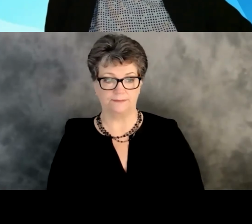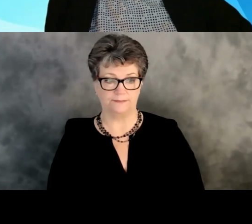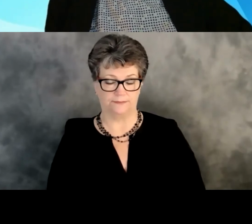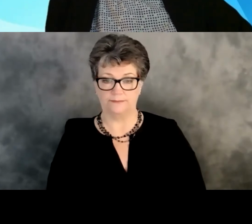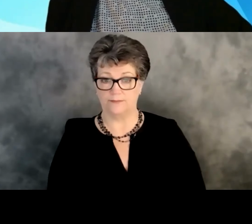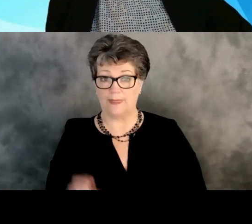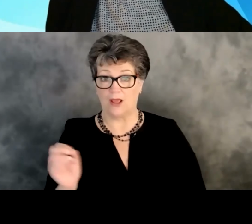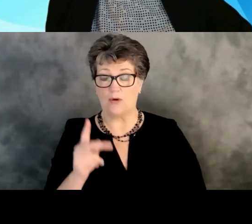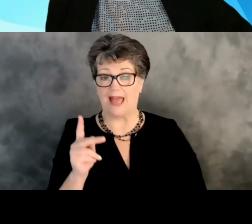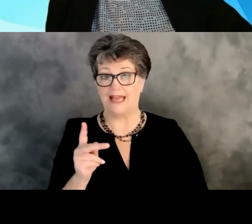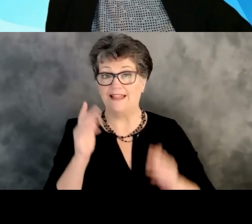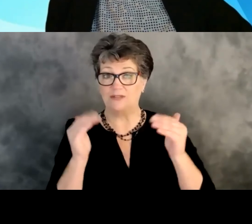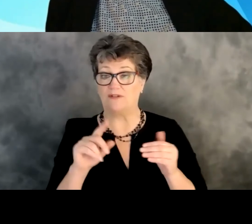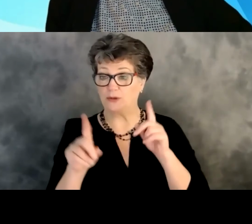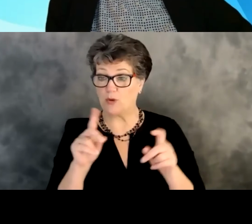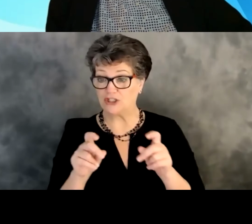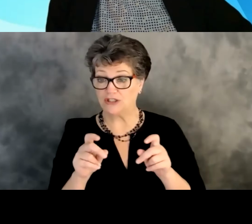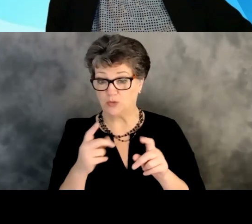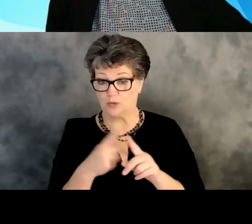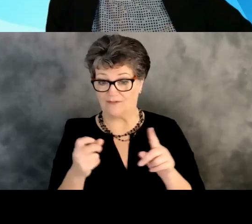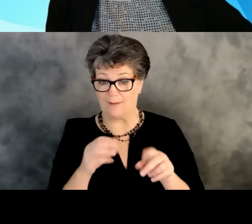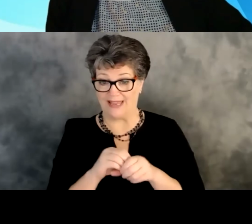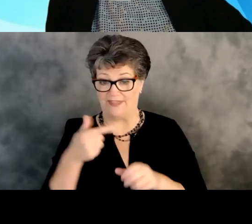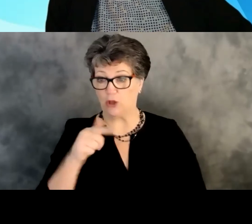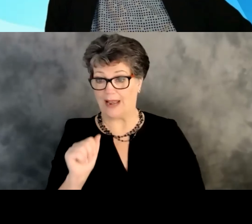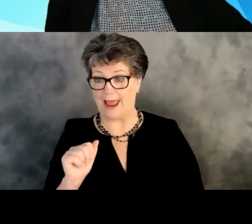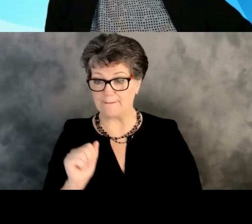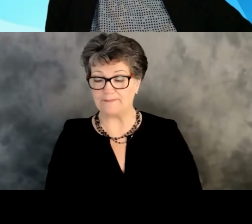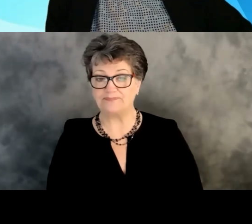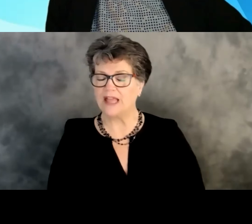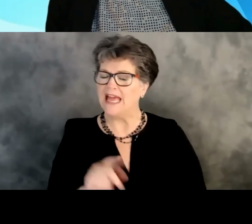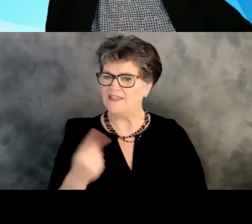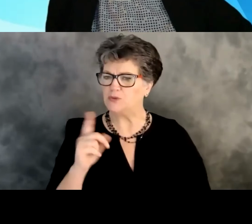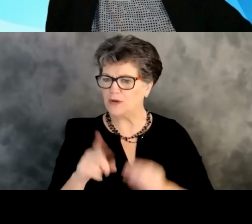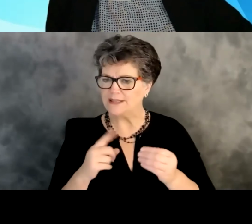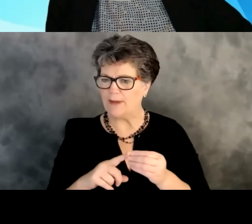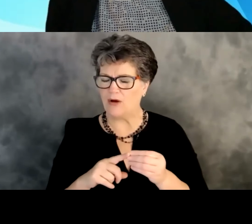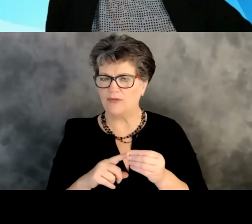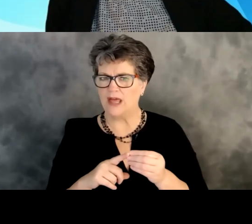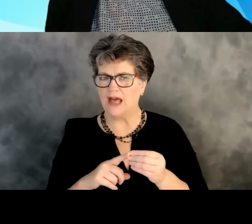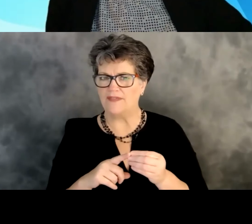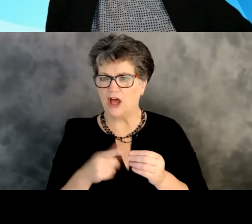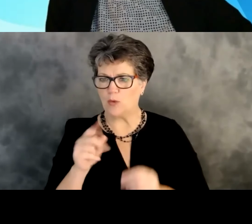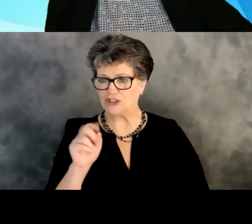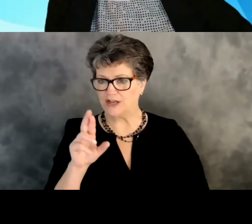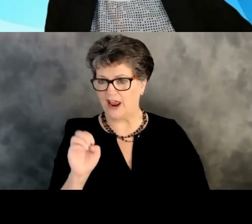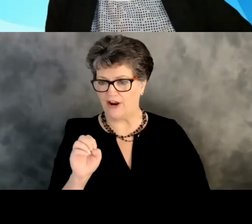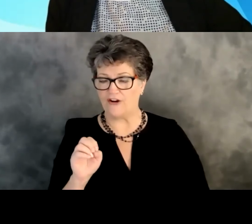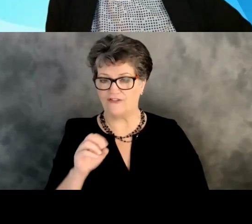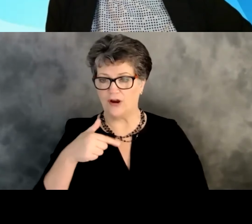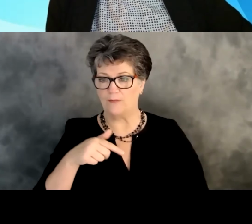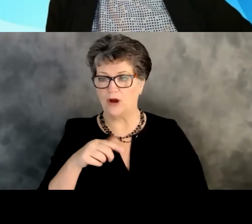Okay, now let's move on to a few questions that we're getting in the Q&A. So this one's about the questions on the questionnaire. This is from Gwendolyn